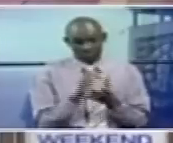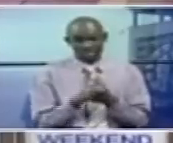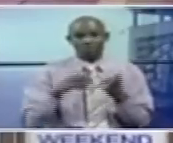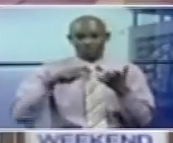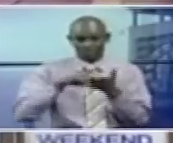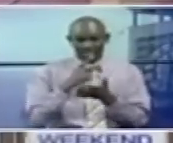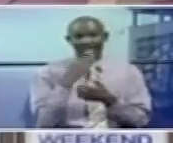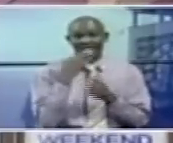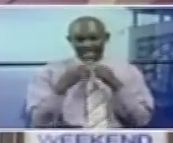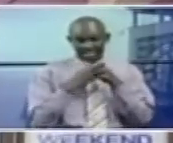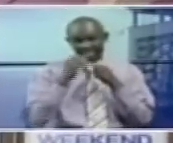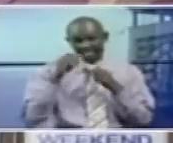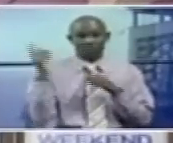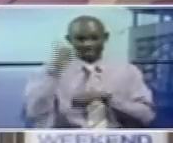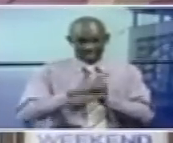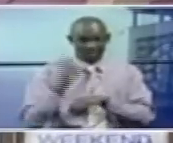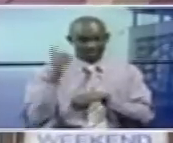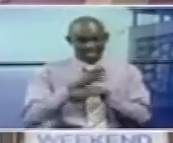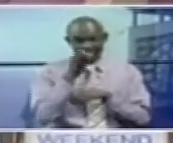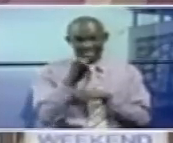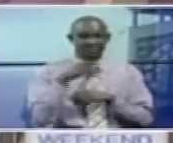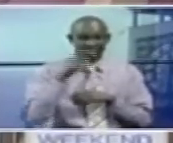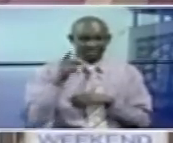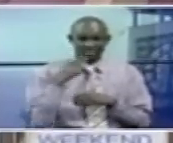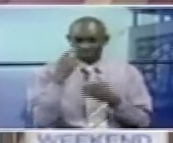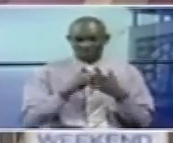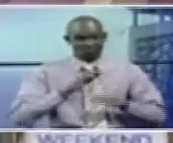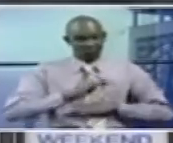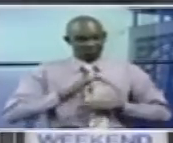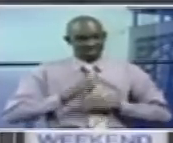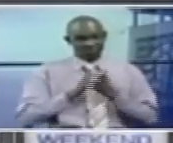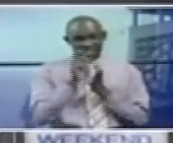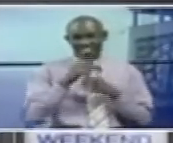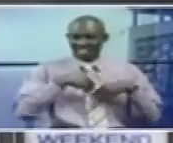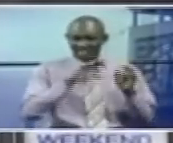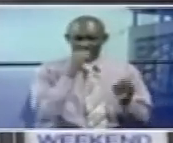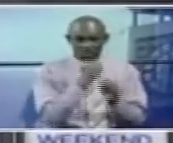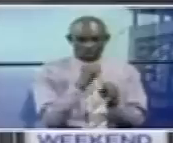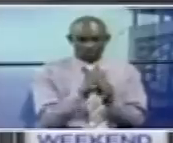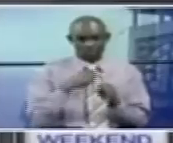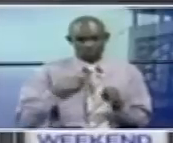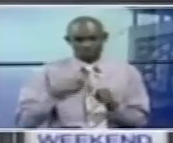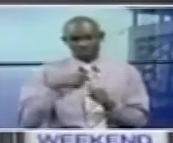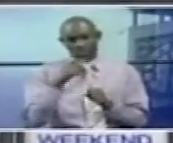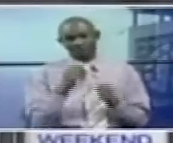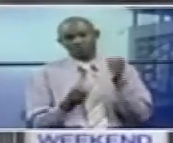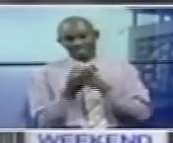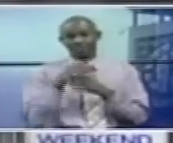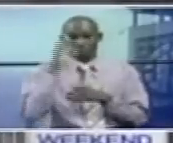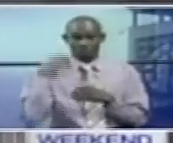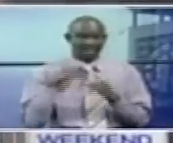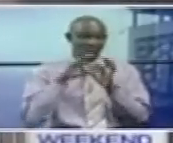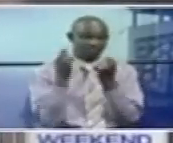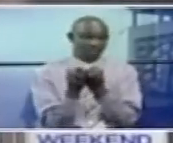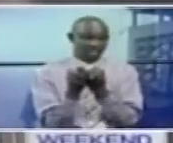paid 800 shillings a day, but even then he was not content. He quit his job to be able to raise more money for the